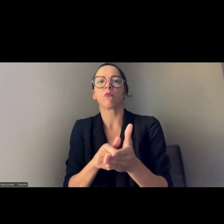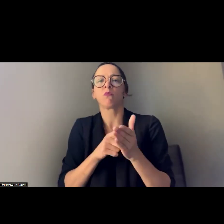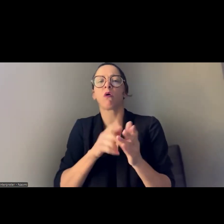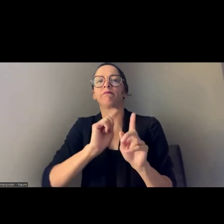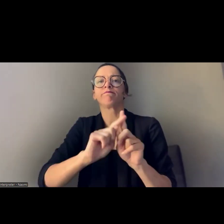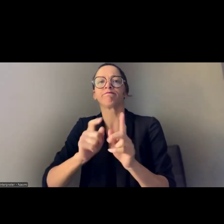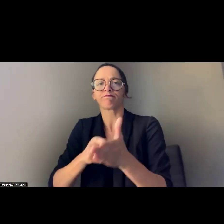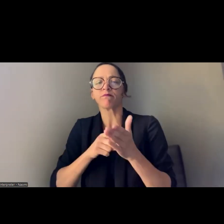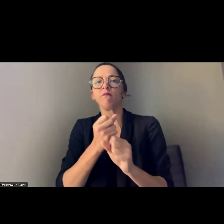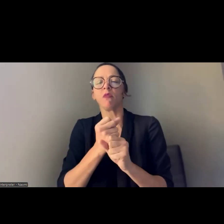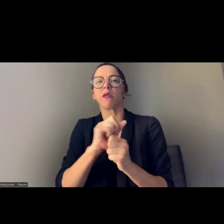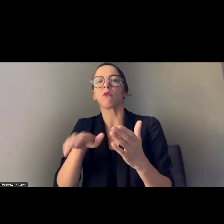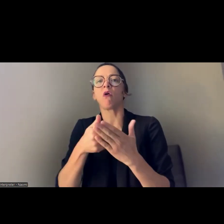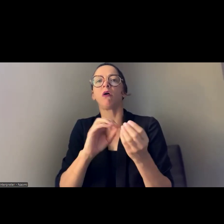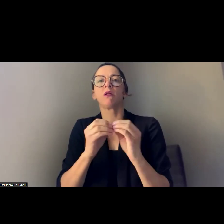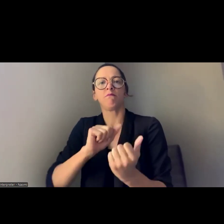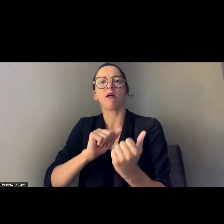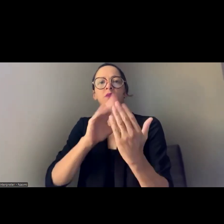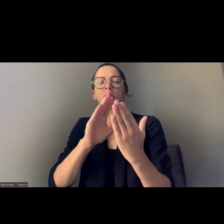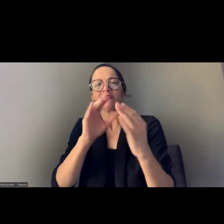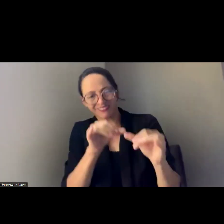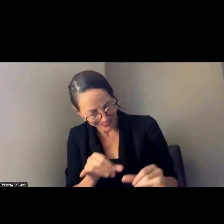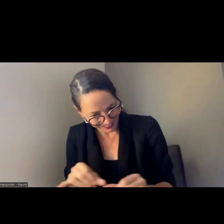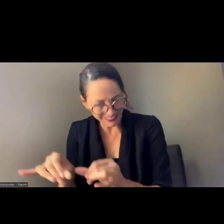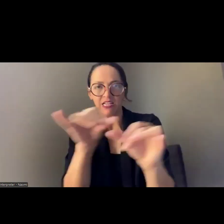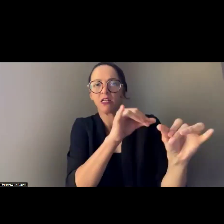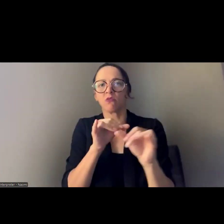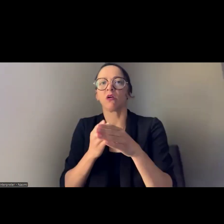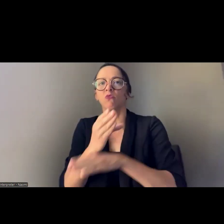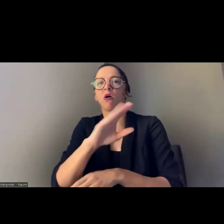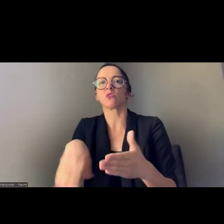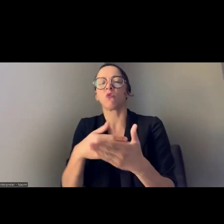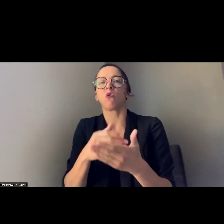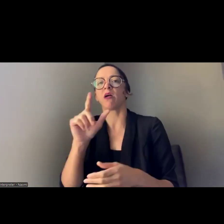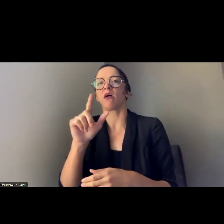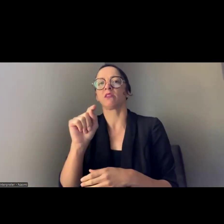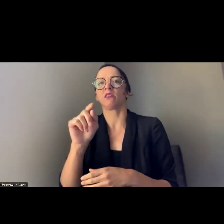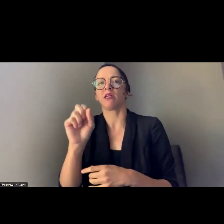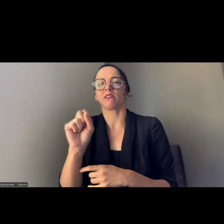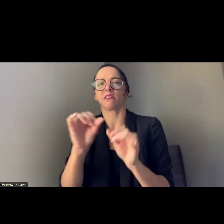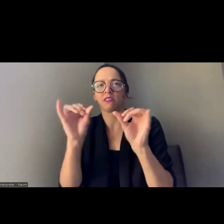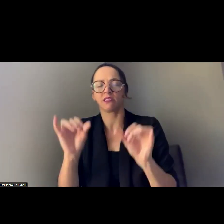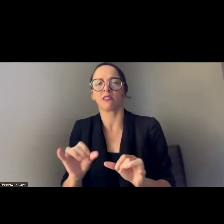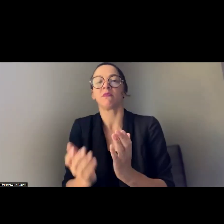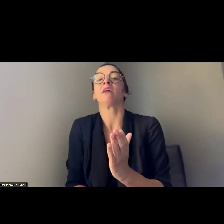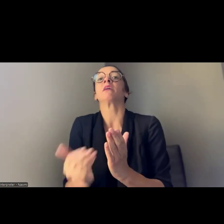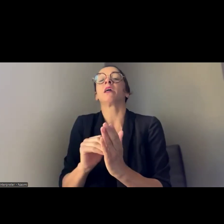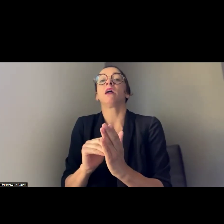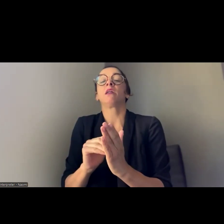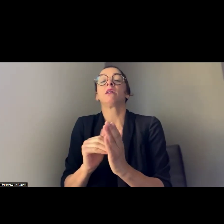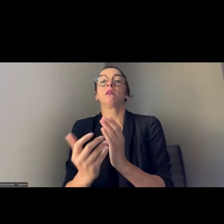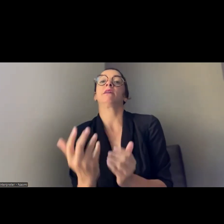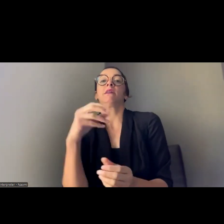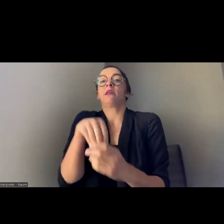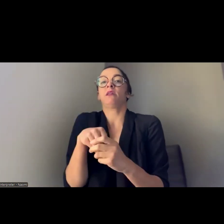metrics across the entire LTSS system, and then again, engaging stakeholder input into the rollout to make sure that